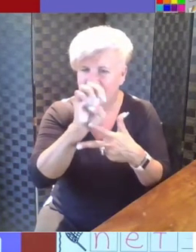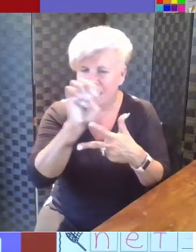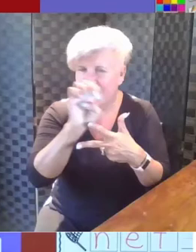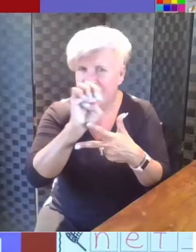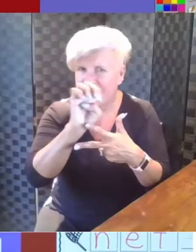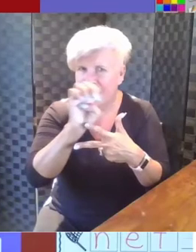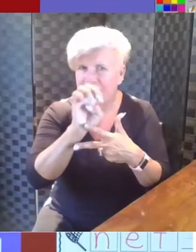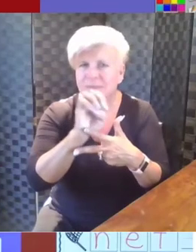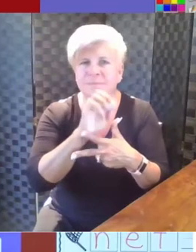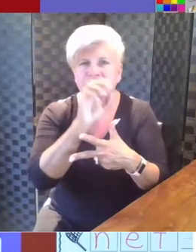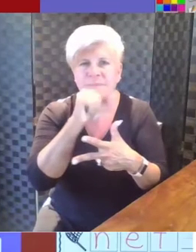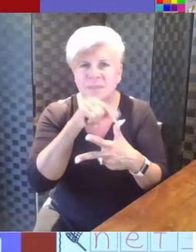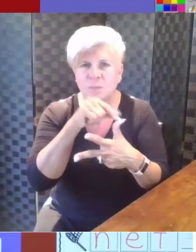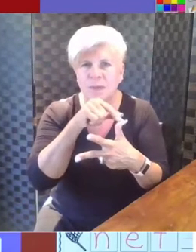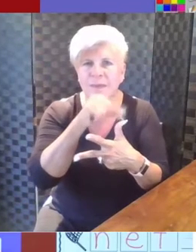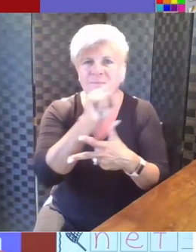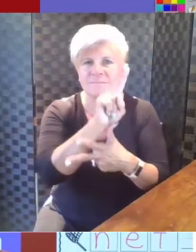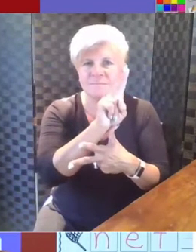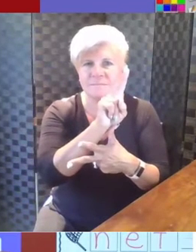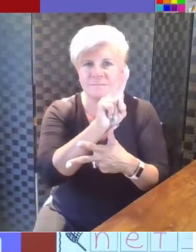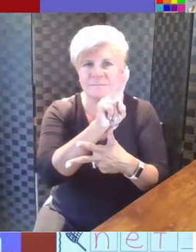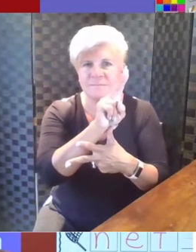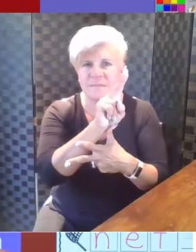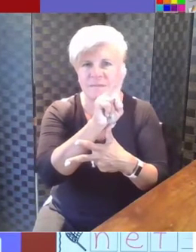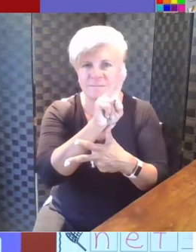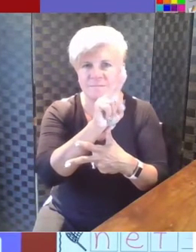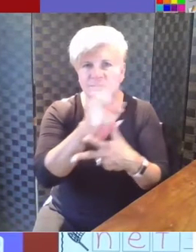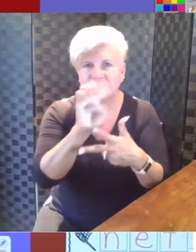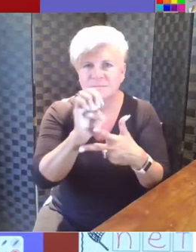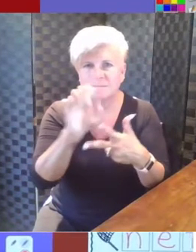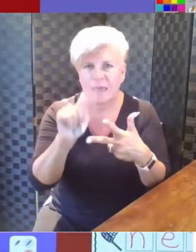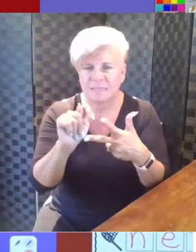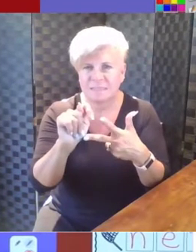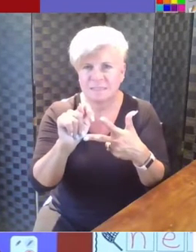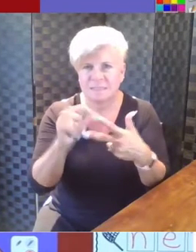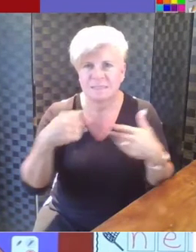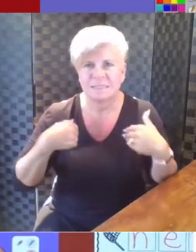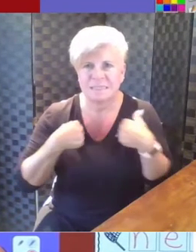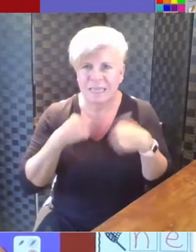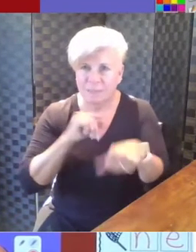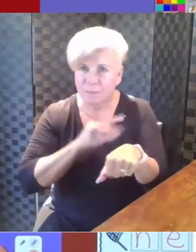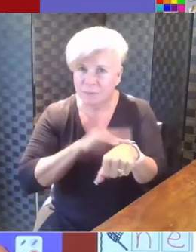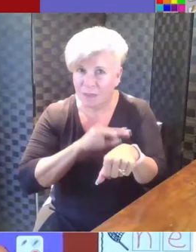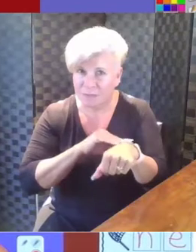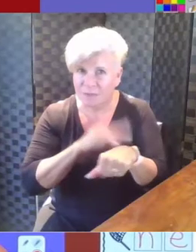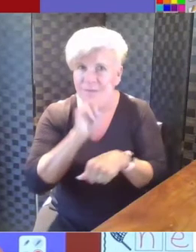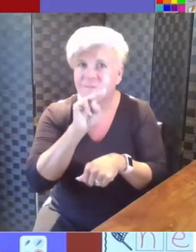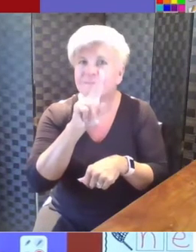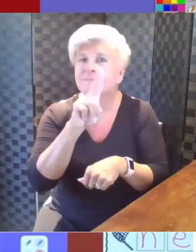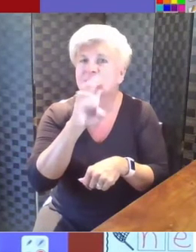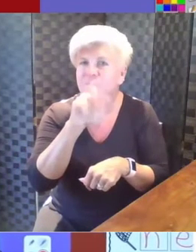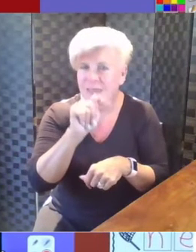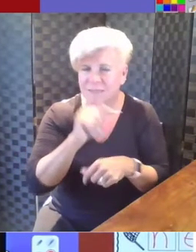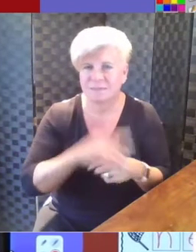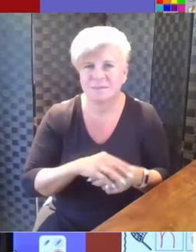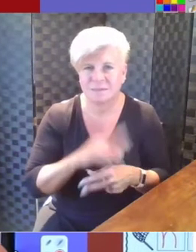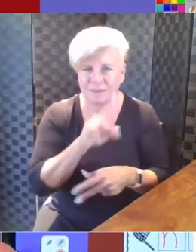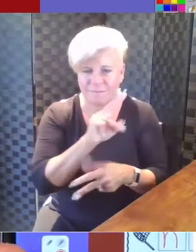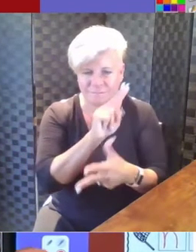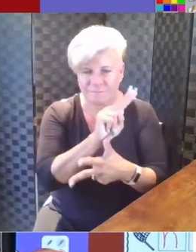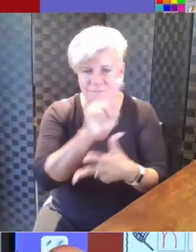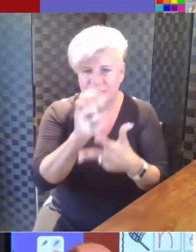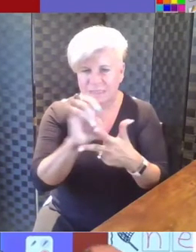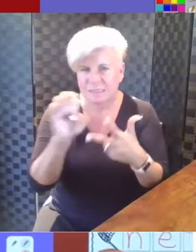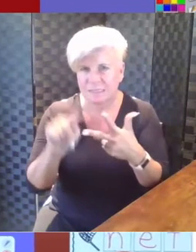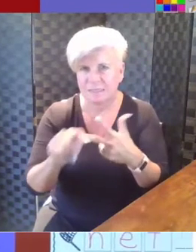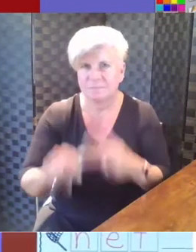e. And the beginning sound is easy. It's a v. Are you doing pretty good? I knew you'd be great at this. Let's